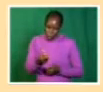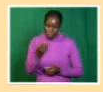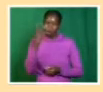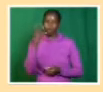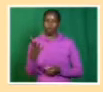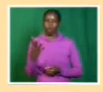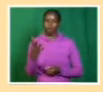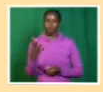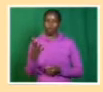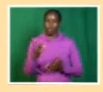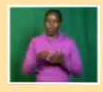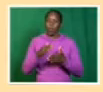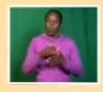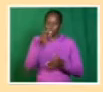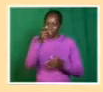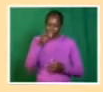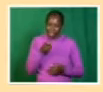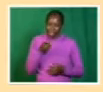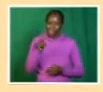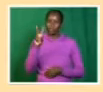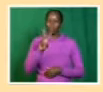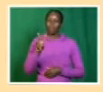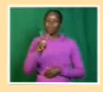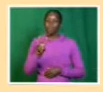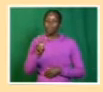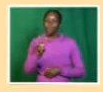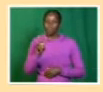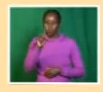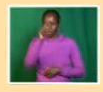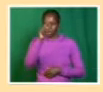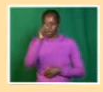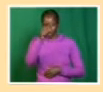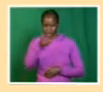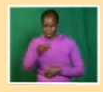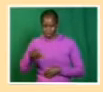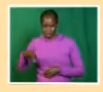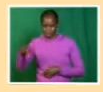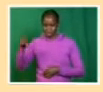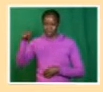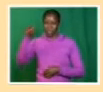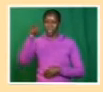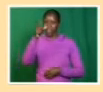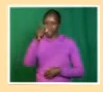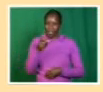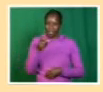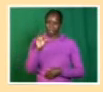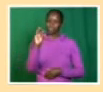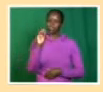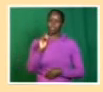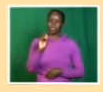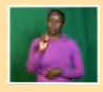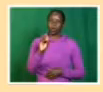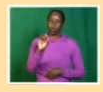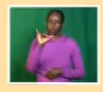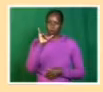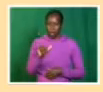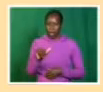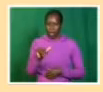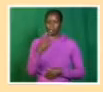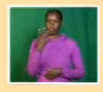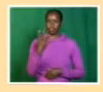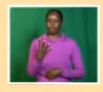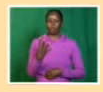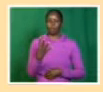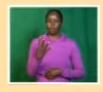because the x value where the graph cuts the y-axis, the x value is 0. So